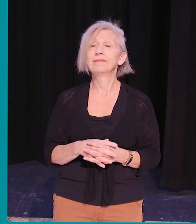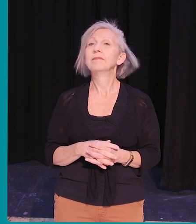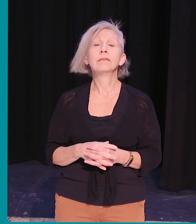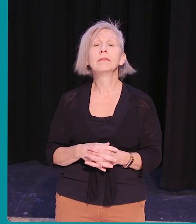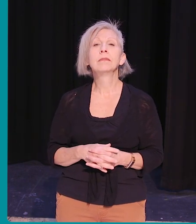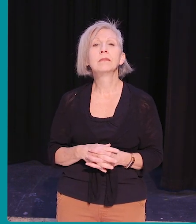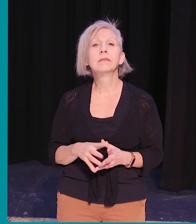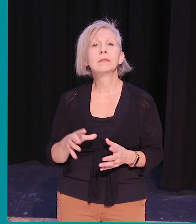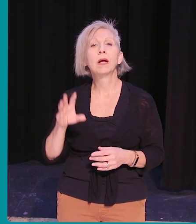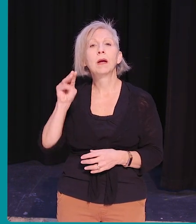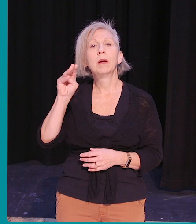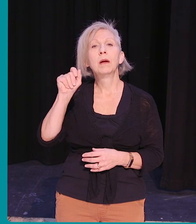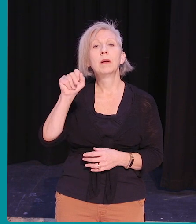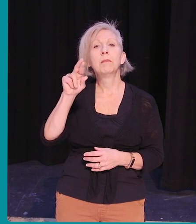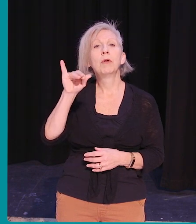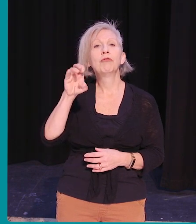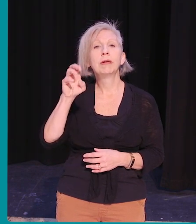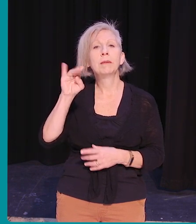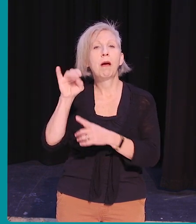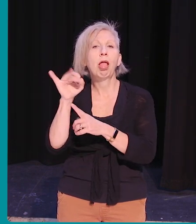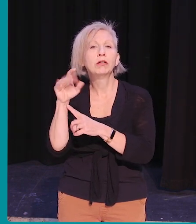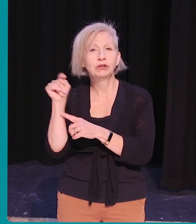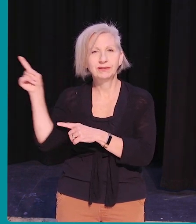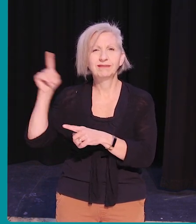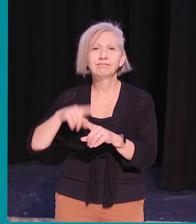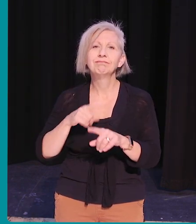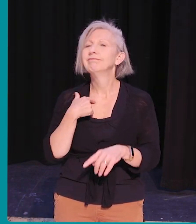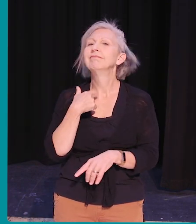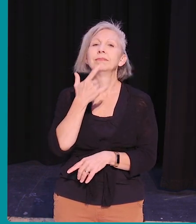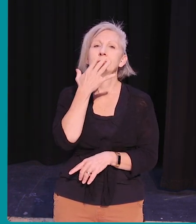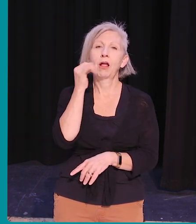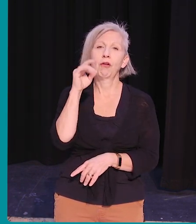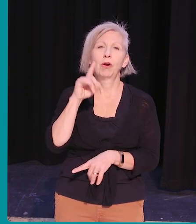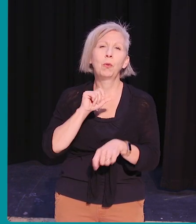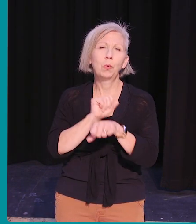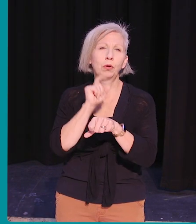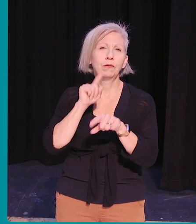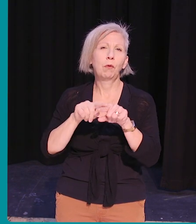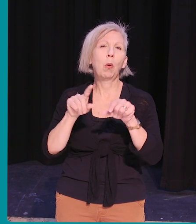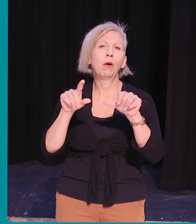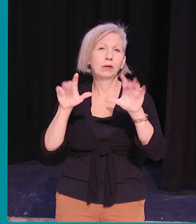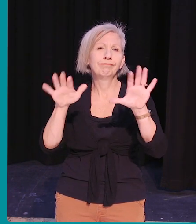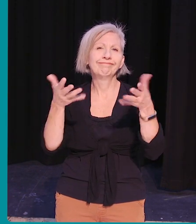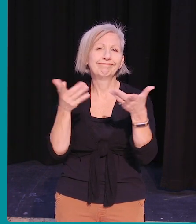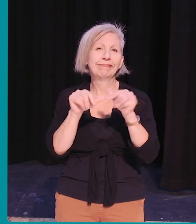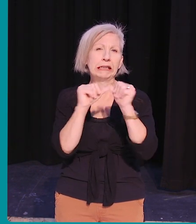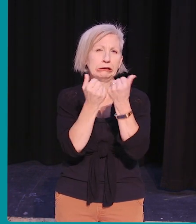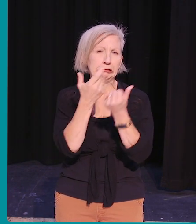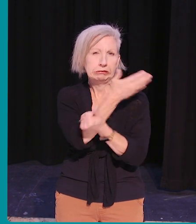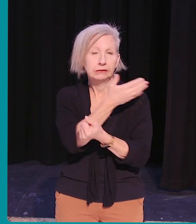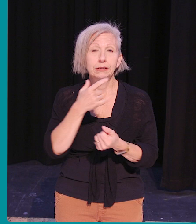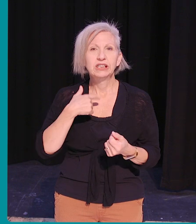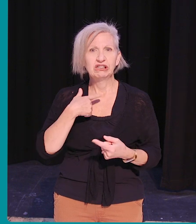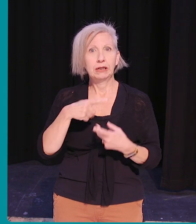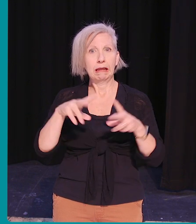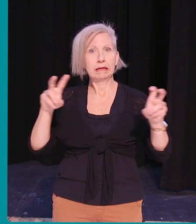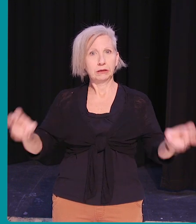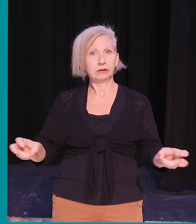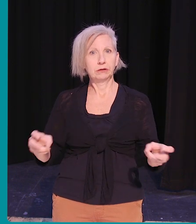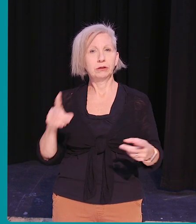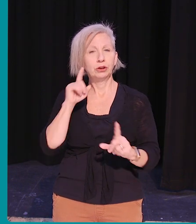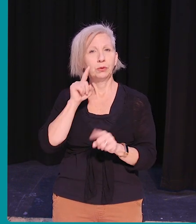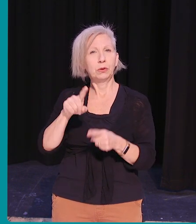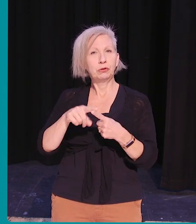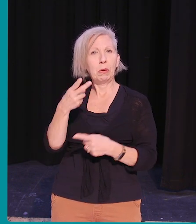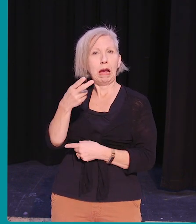So a marine biologist in Boulder, Colorado, she works for an organization called Oceans First, had this issue and she needed it solved, and she turned to some local high school kids in